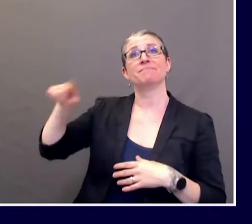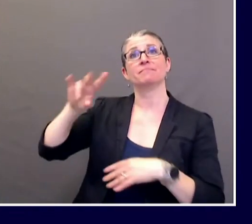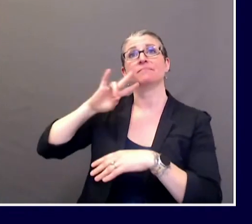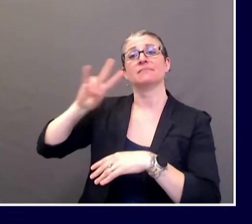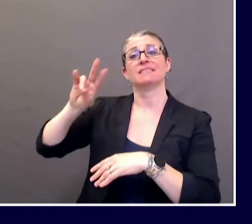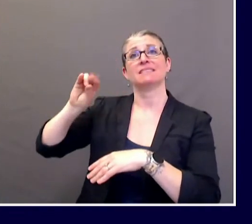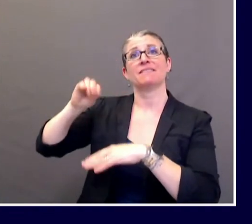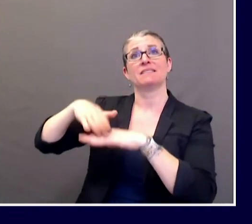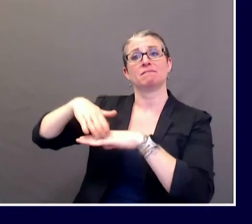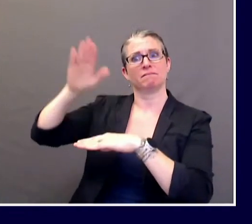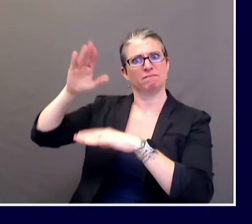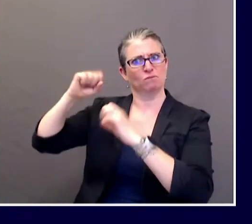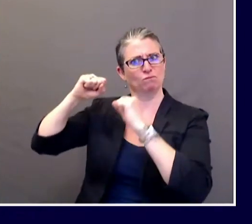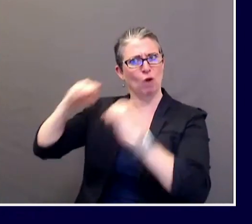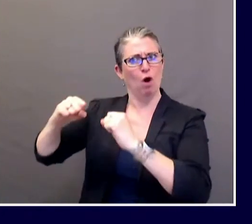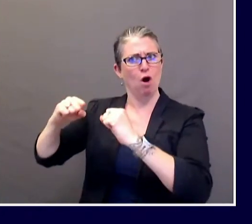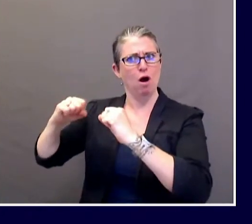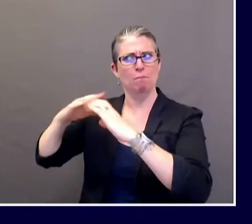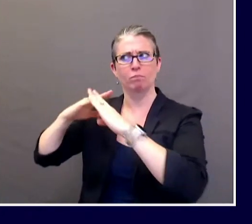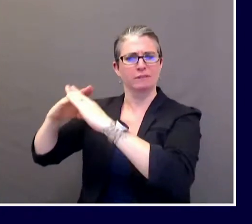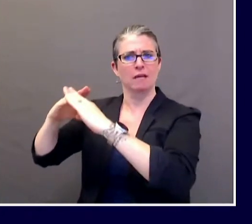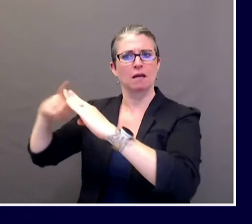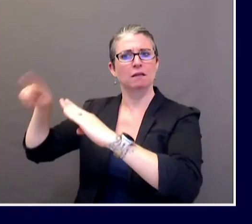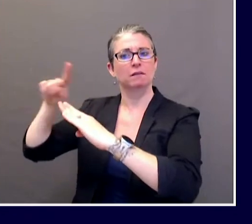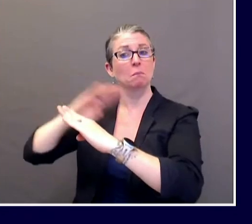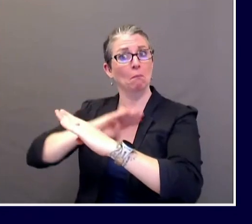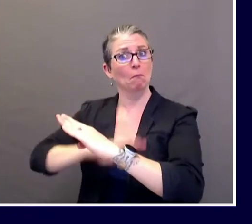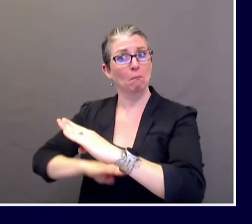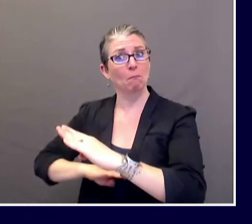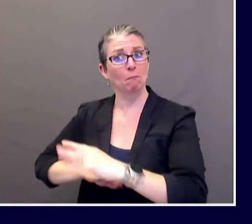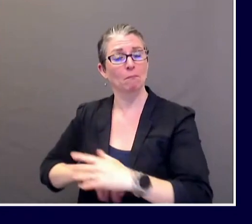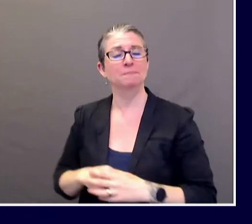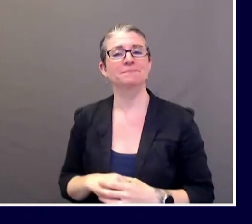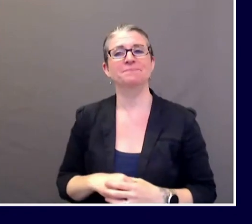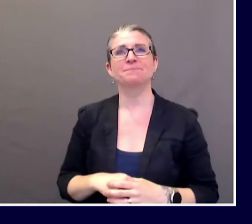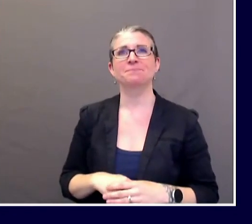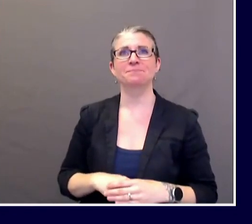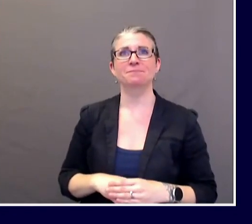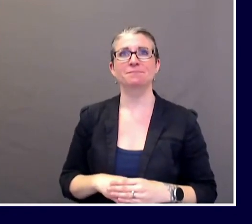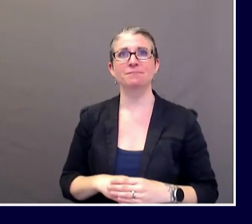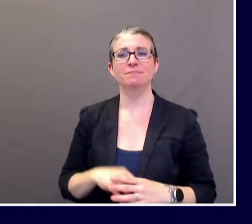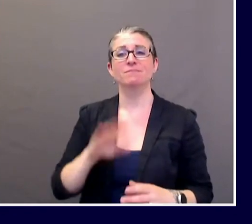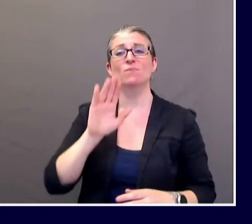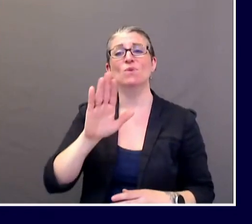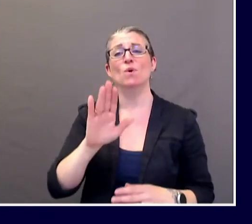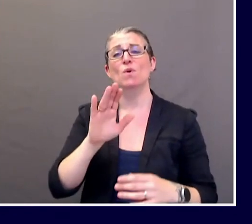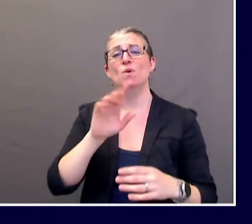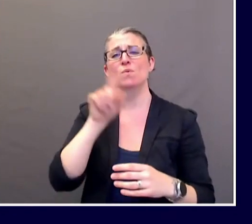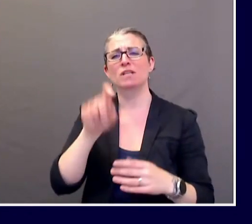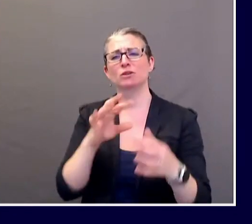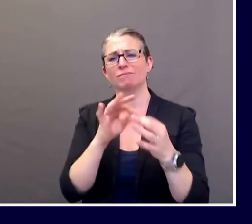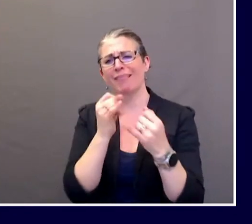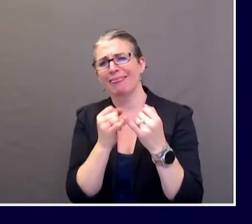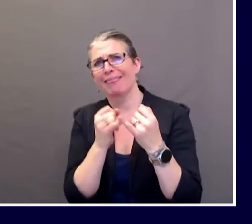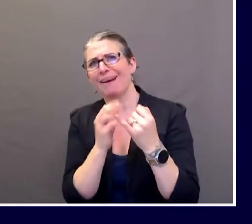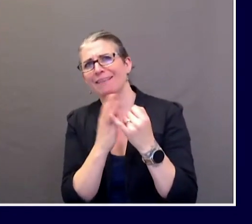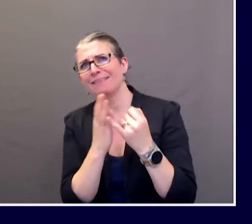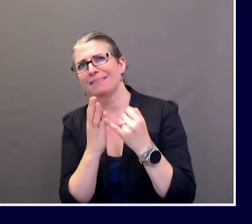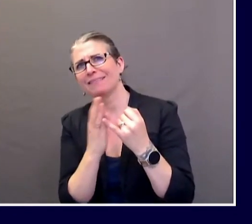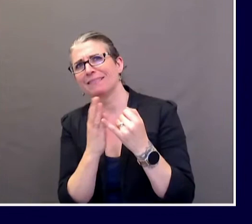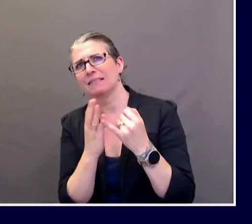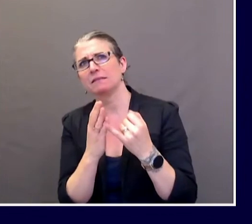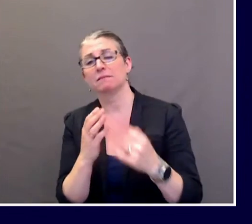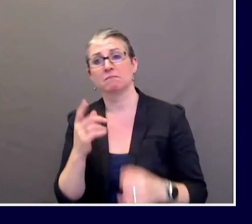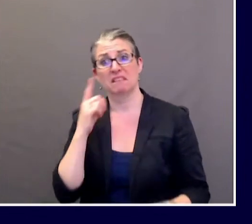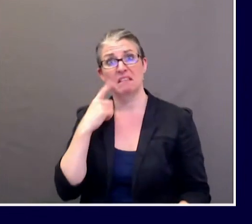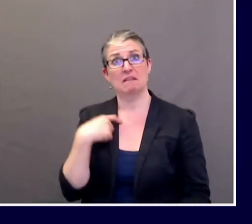our progress around vaccination will stall. It dipped last week because of the pause of J&J. It has picked back up, thankfully,